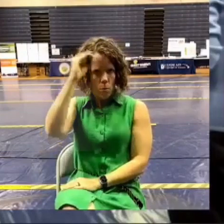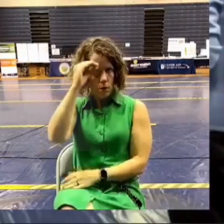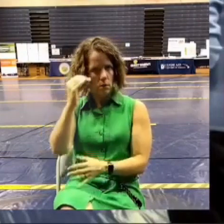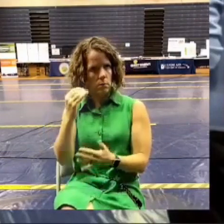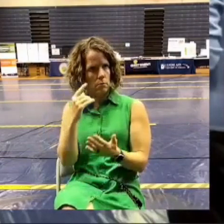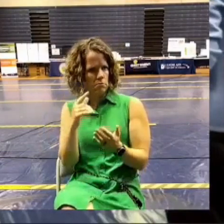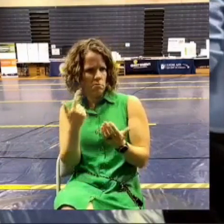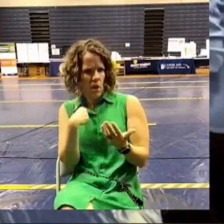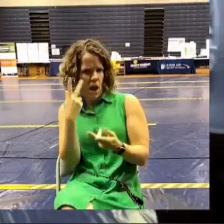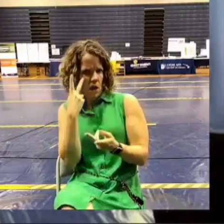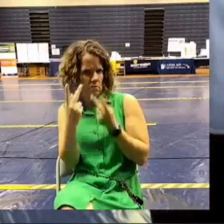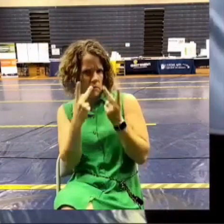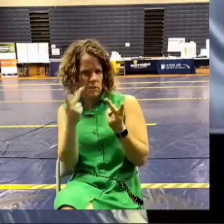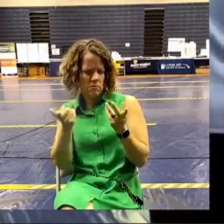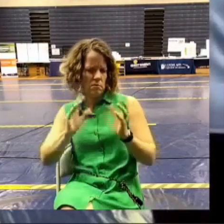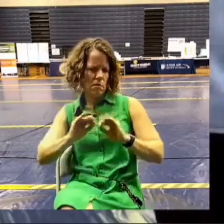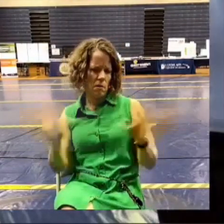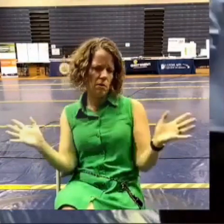it's a no-brainer.